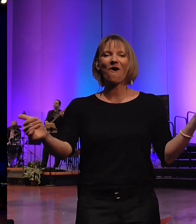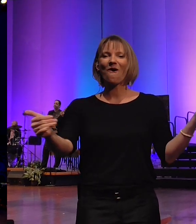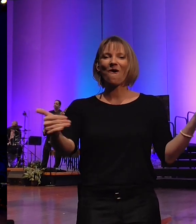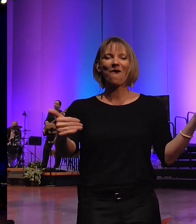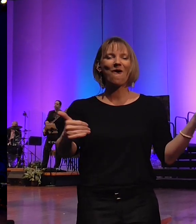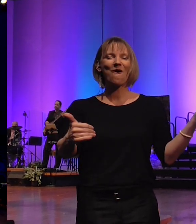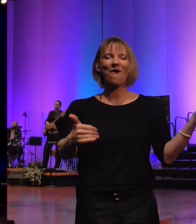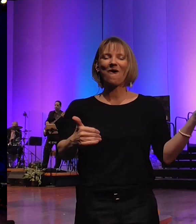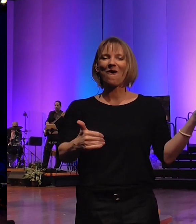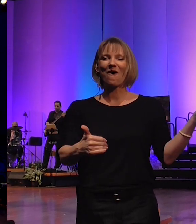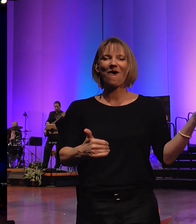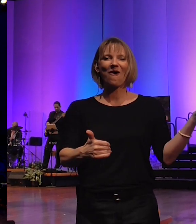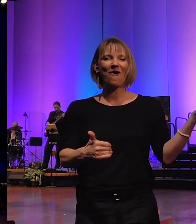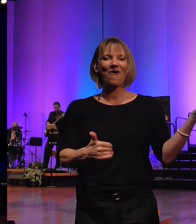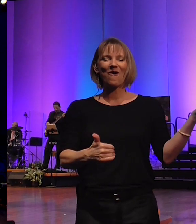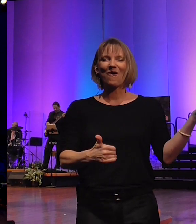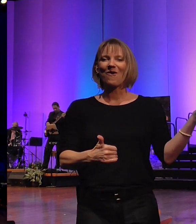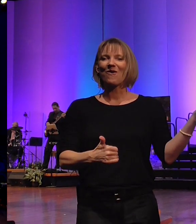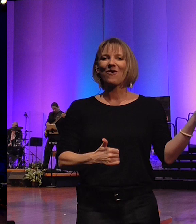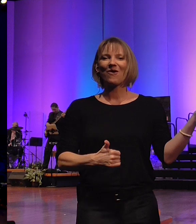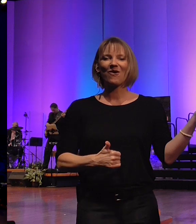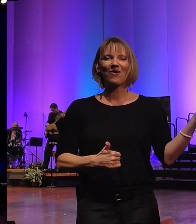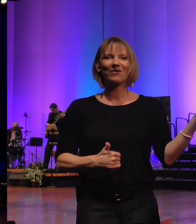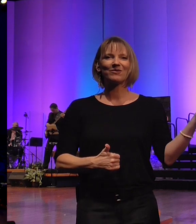my soul.